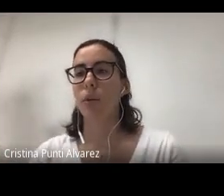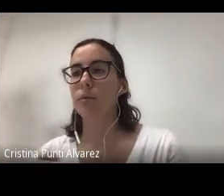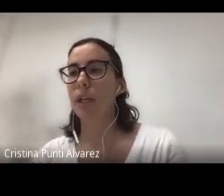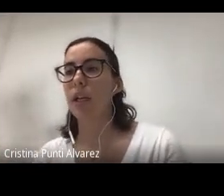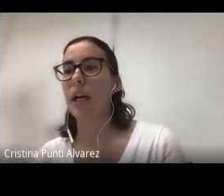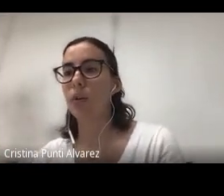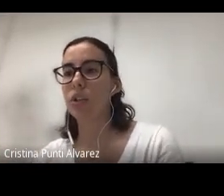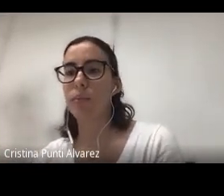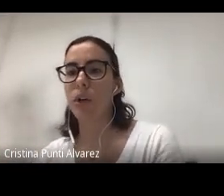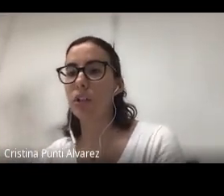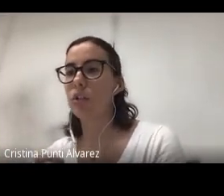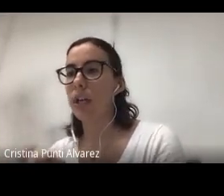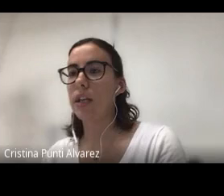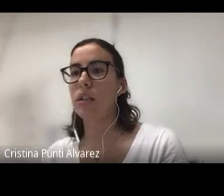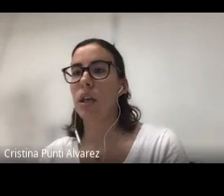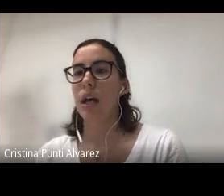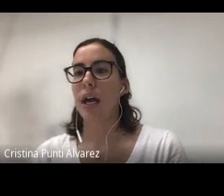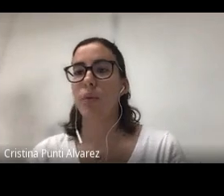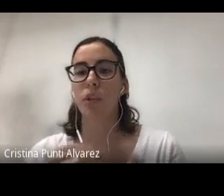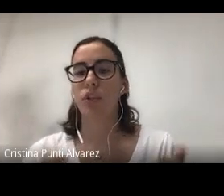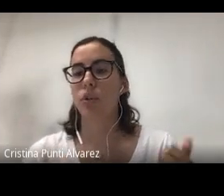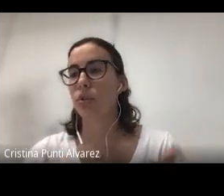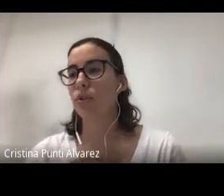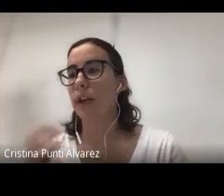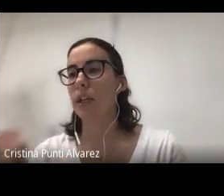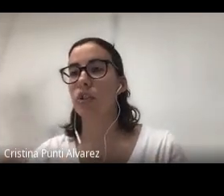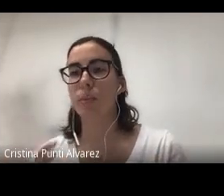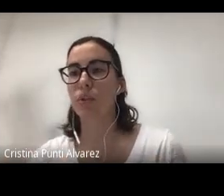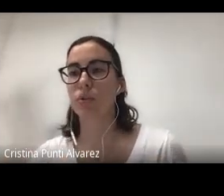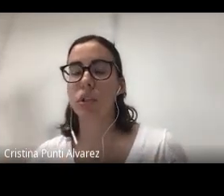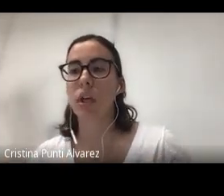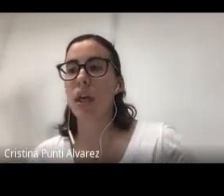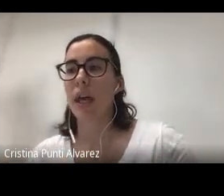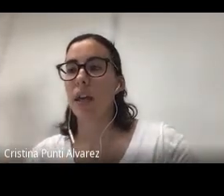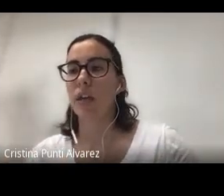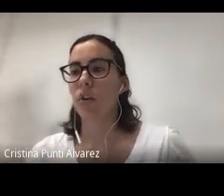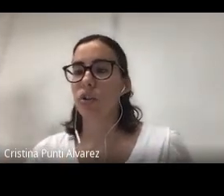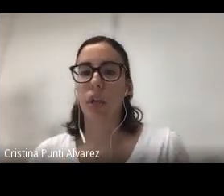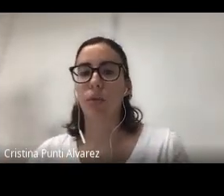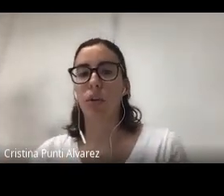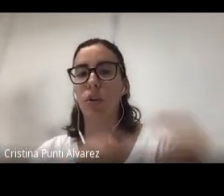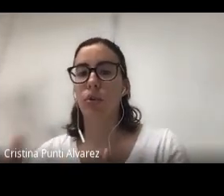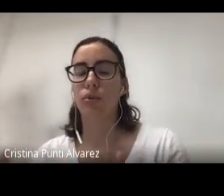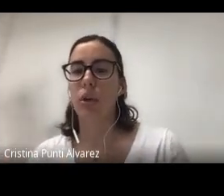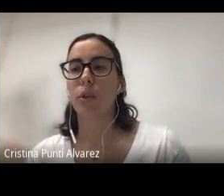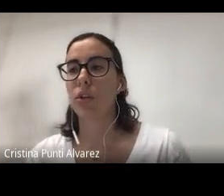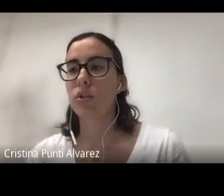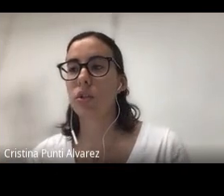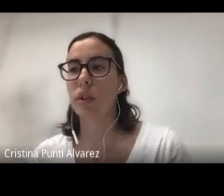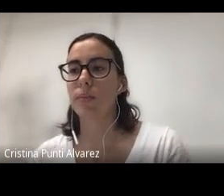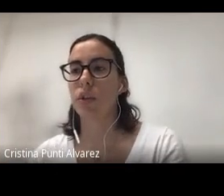I will explain how was the project organized, and I will show you finally some results. And also I will go through